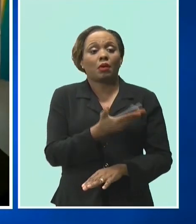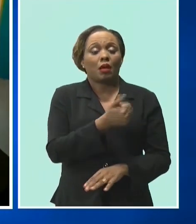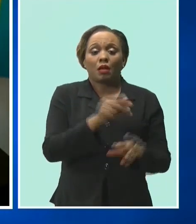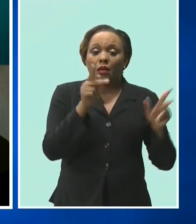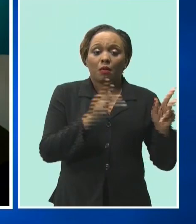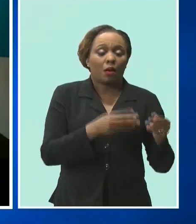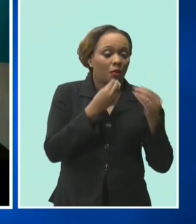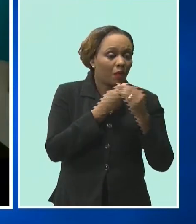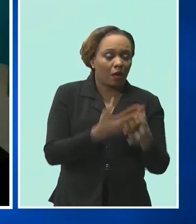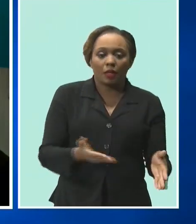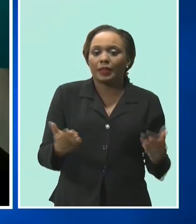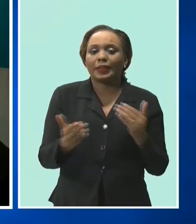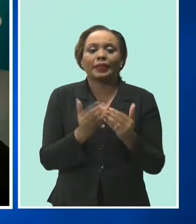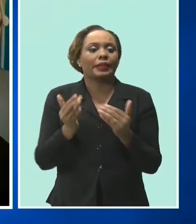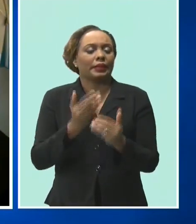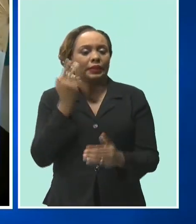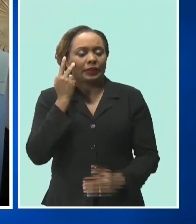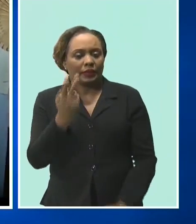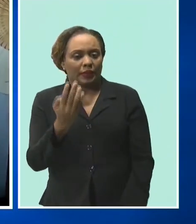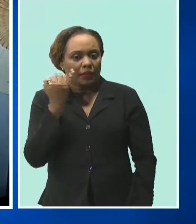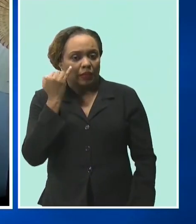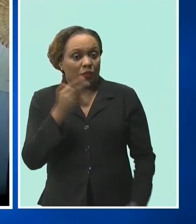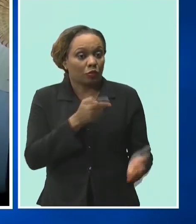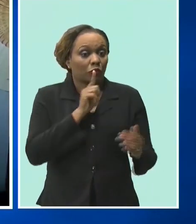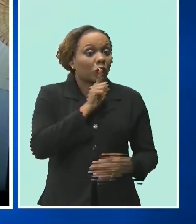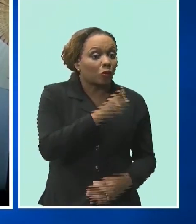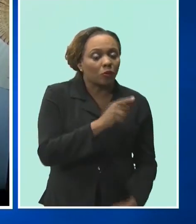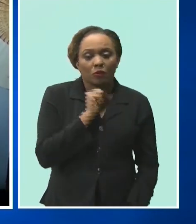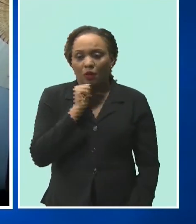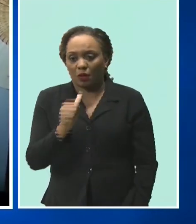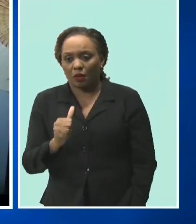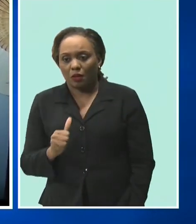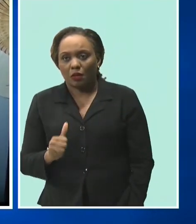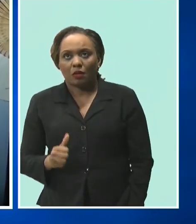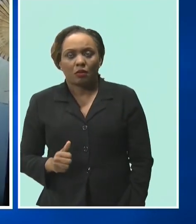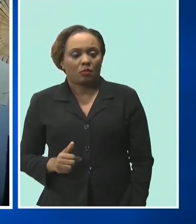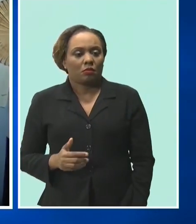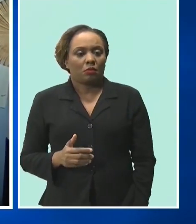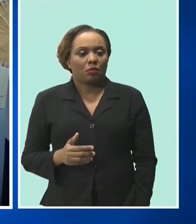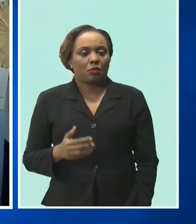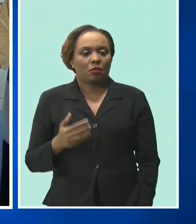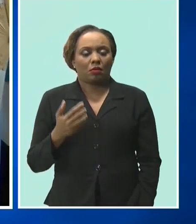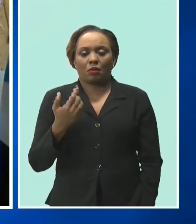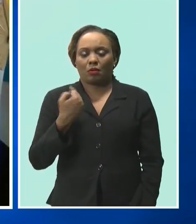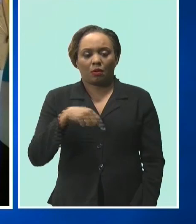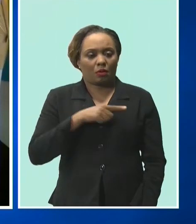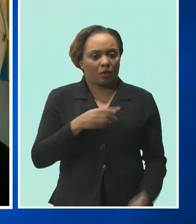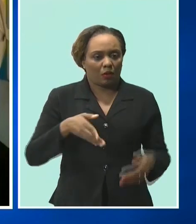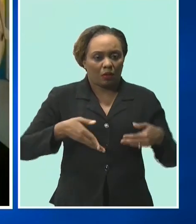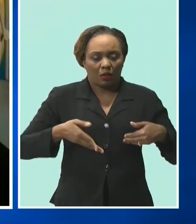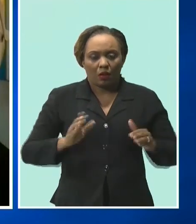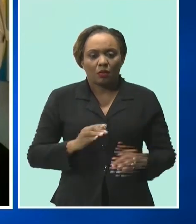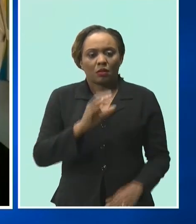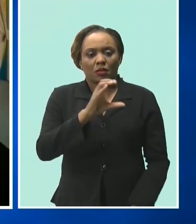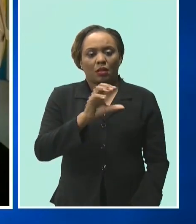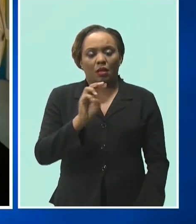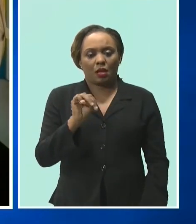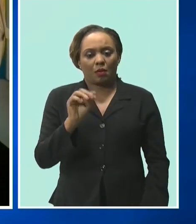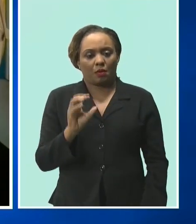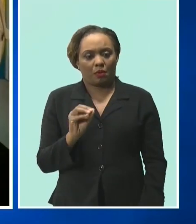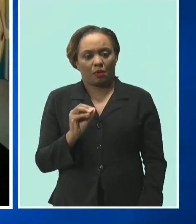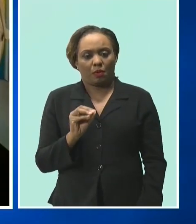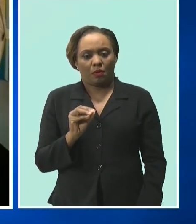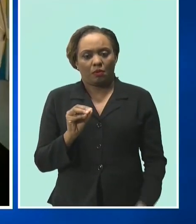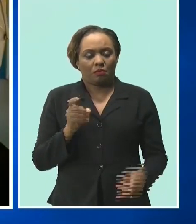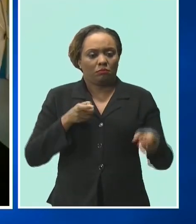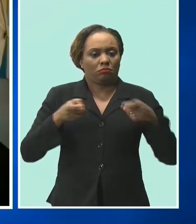very easy to verify. We've also made it so that it's non-political. We've allowed the CMO to be the key spokesperson